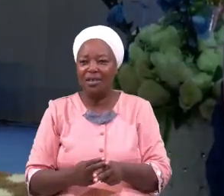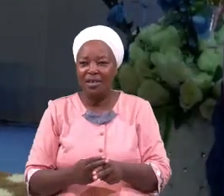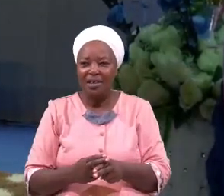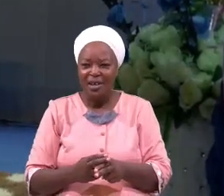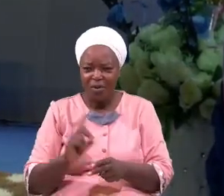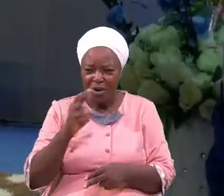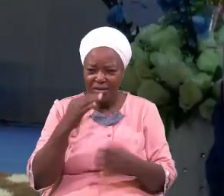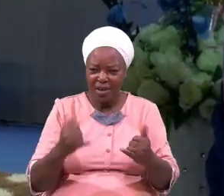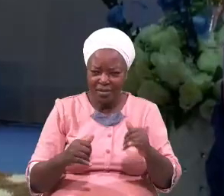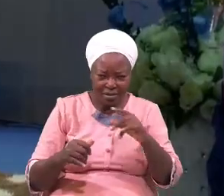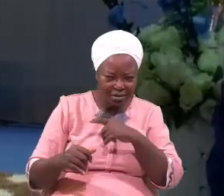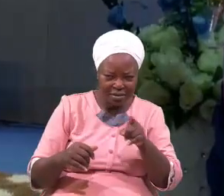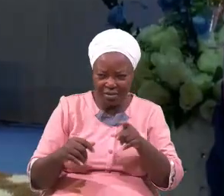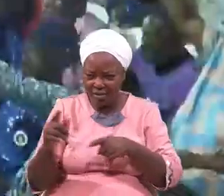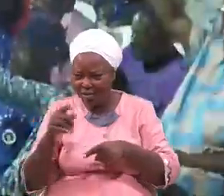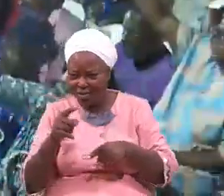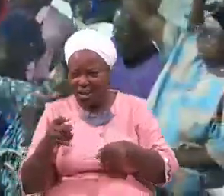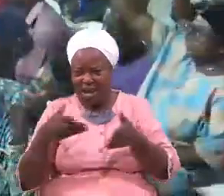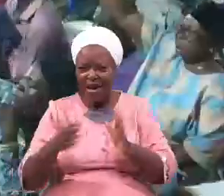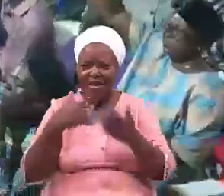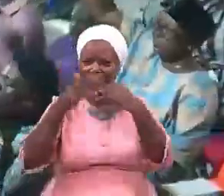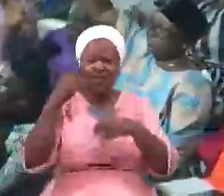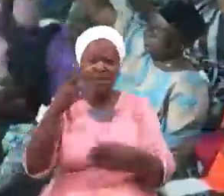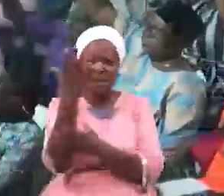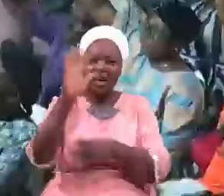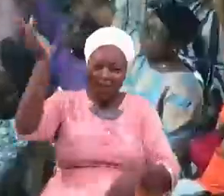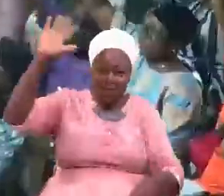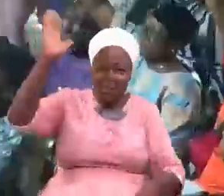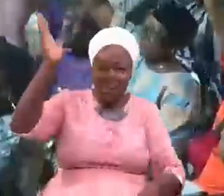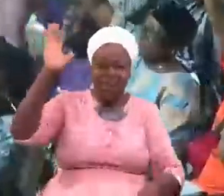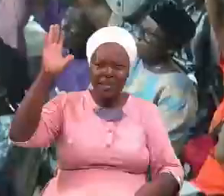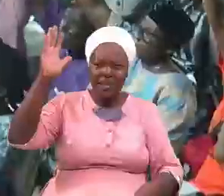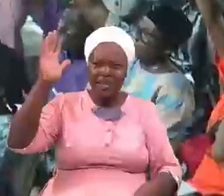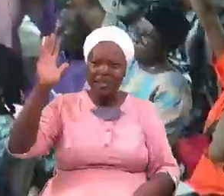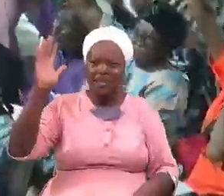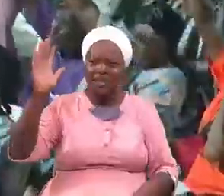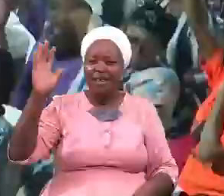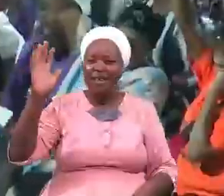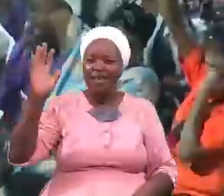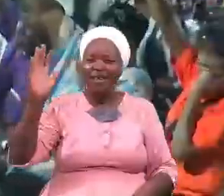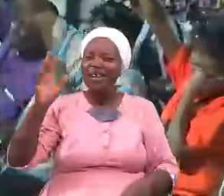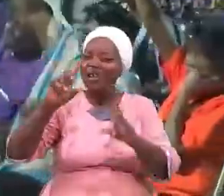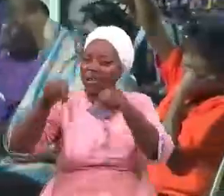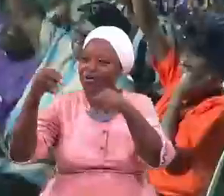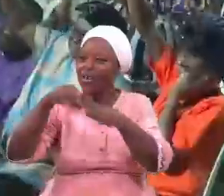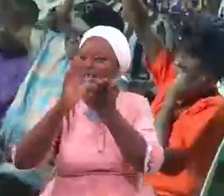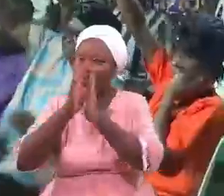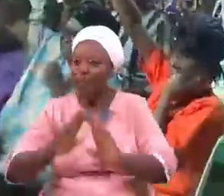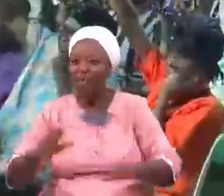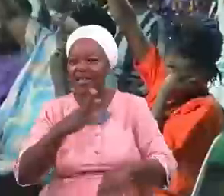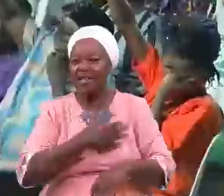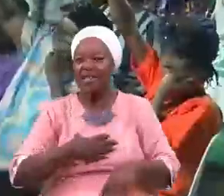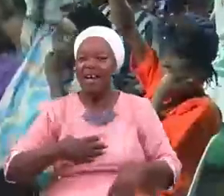Where are you? Let everyone see your hand. Where are you? Go in peace and be whole of